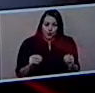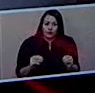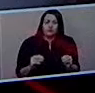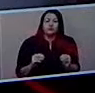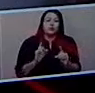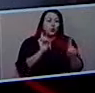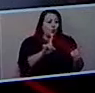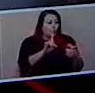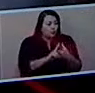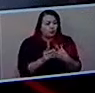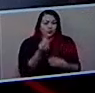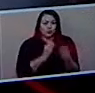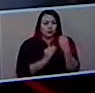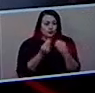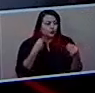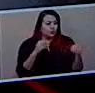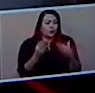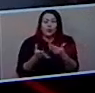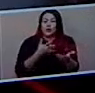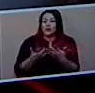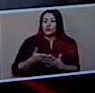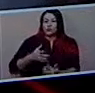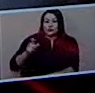and we'll bring you any of the latest breaking details here on ABC 7 at 5.